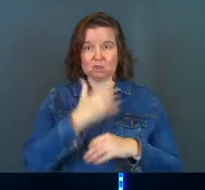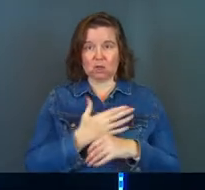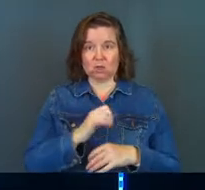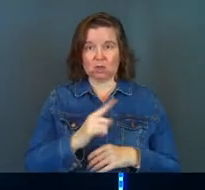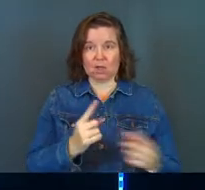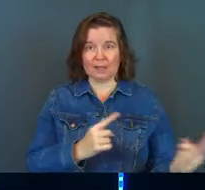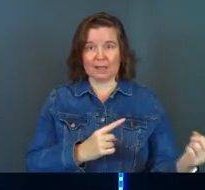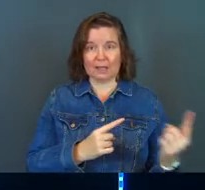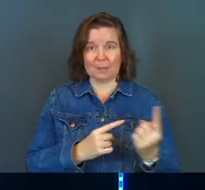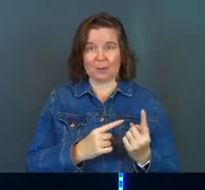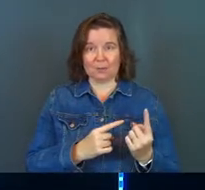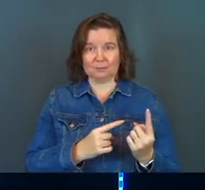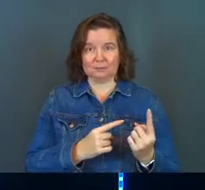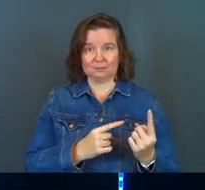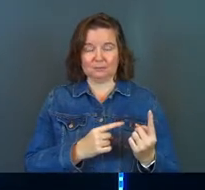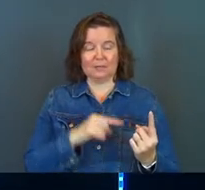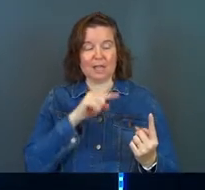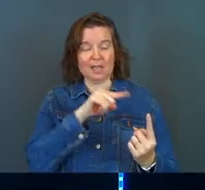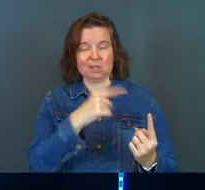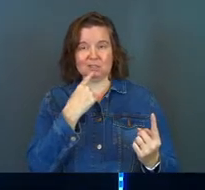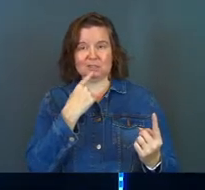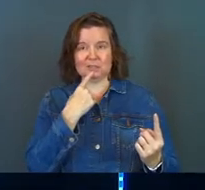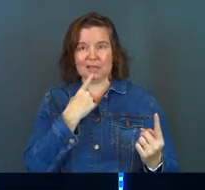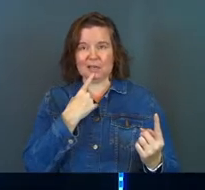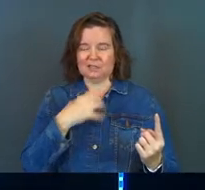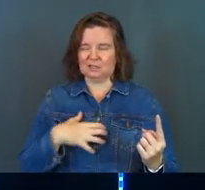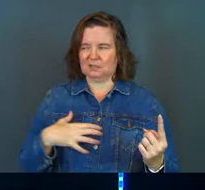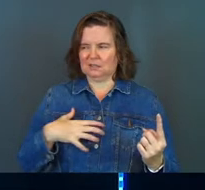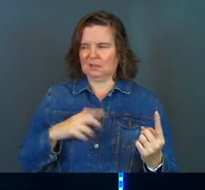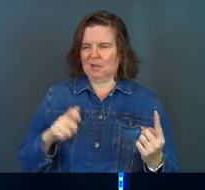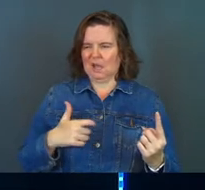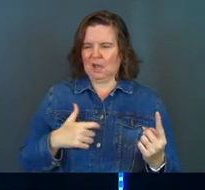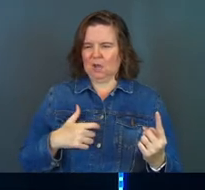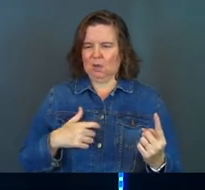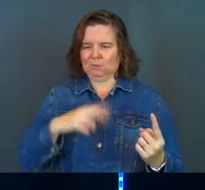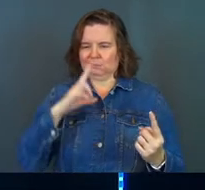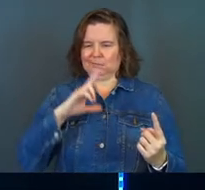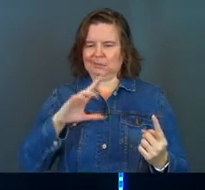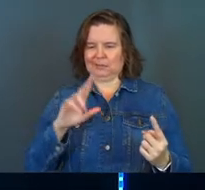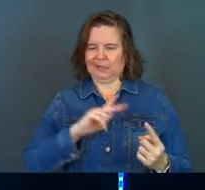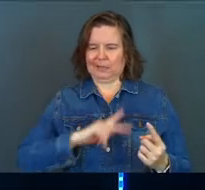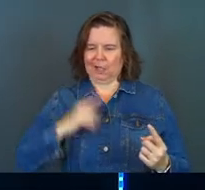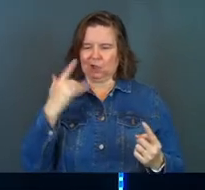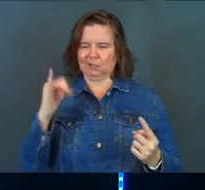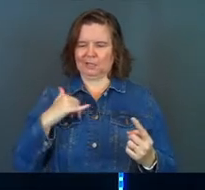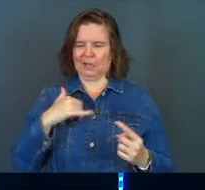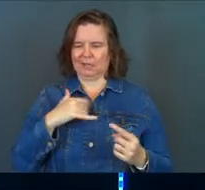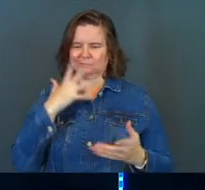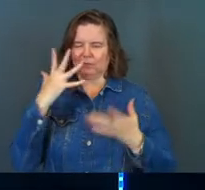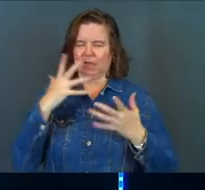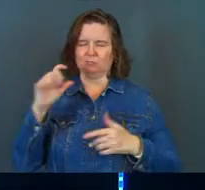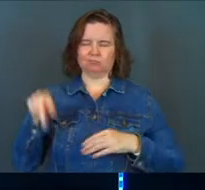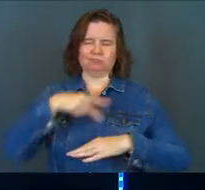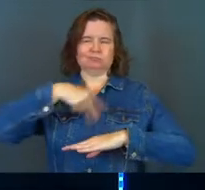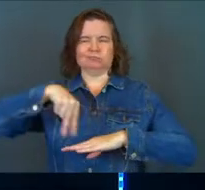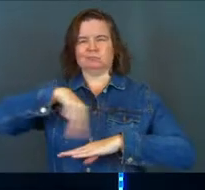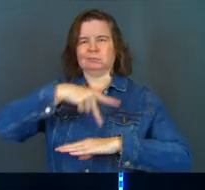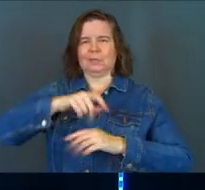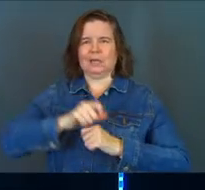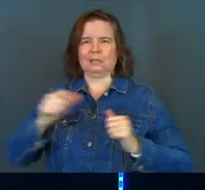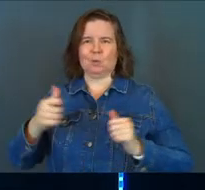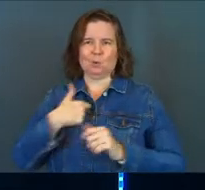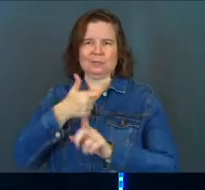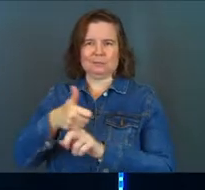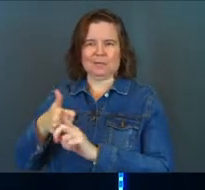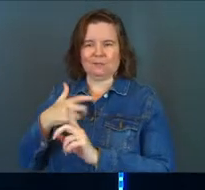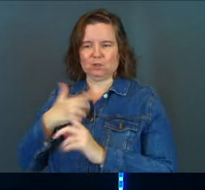Saul, came out to meet him. And she said in disgust, "How distinguished the king of Israel looked today, shamelessly exposing